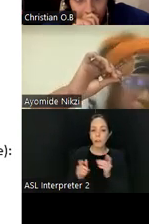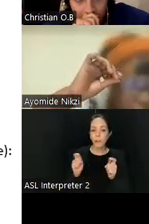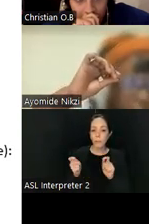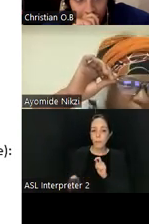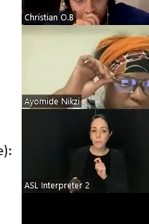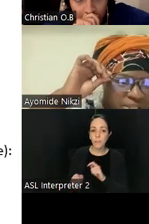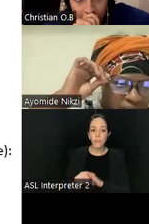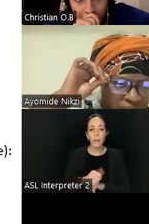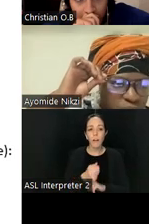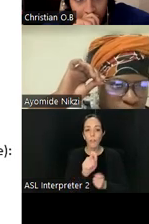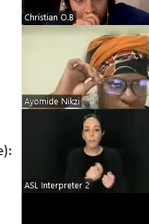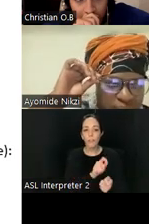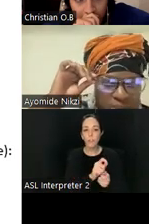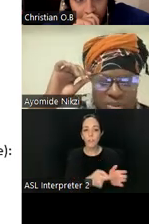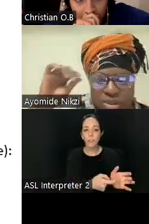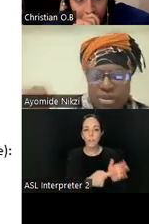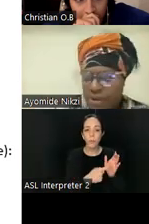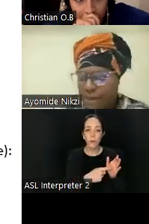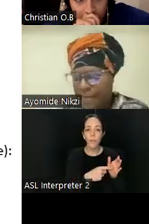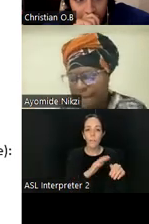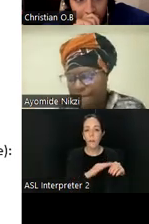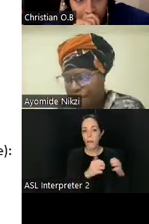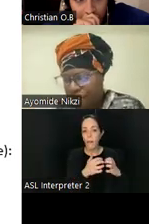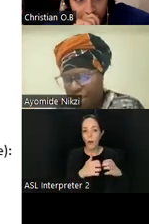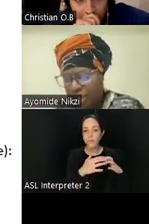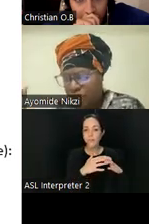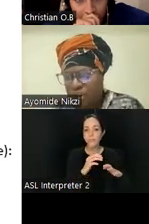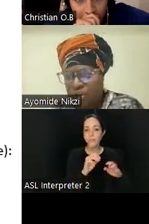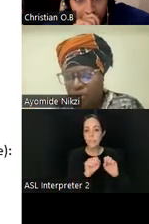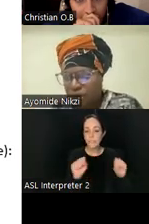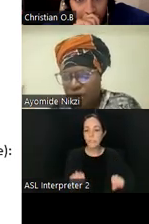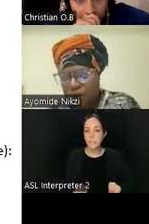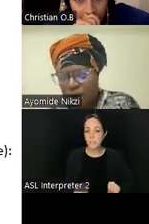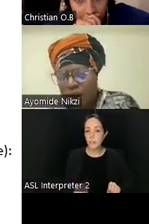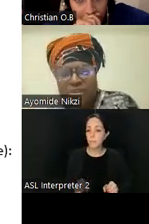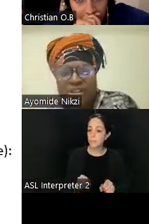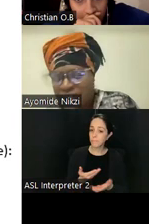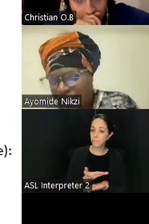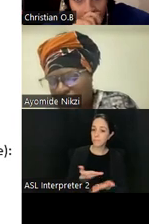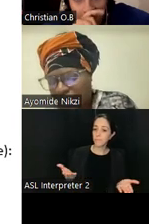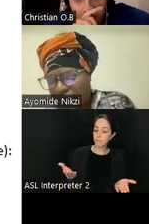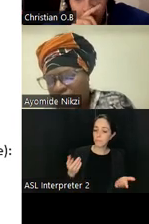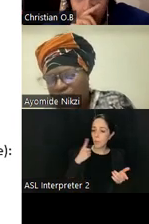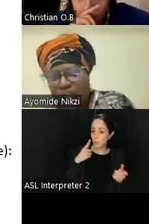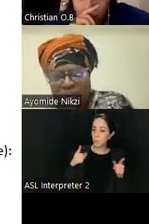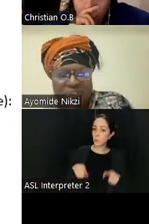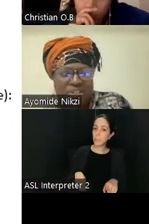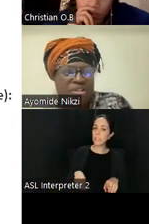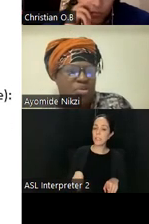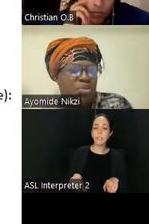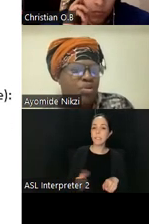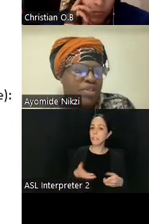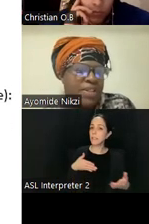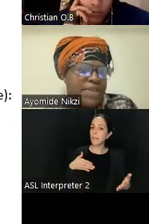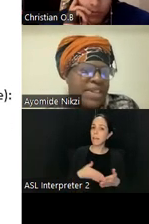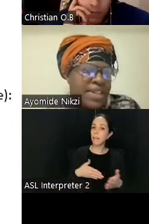required about how the system will be set up. So is there a general opposite? Is there any strong opposition